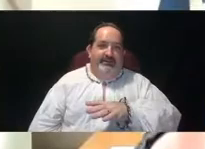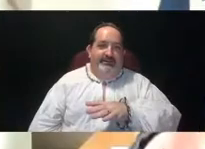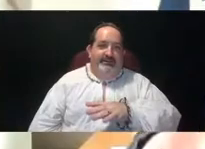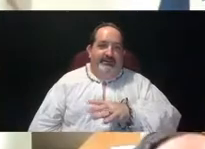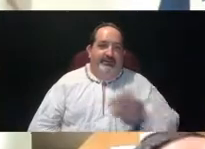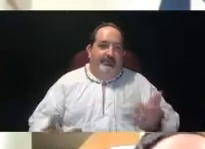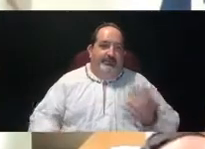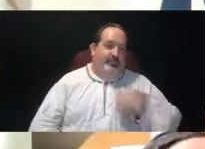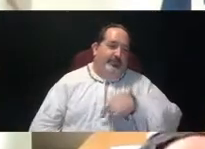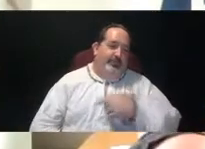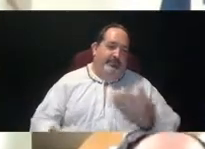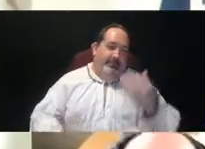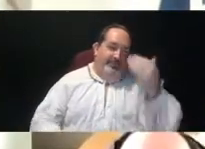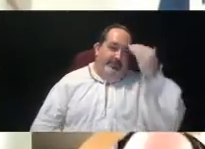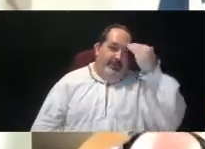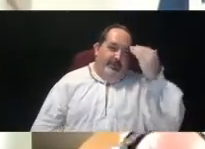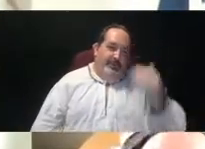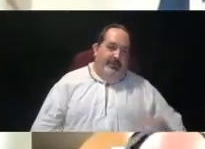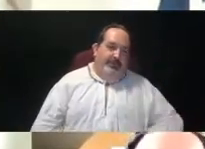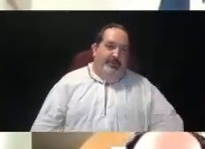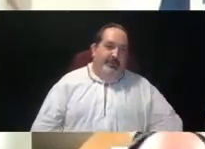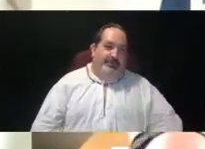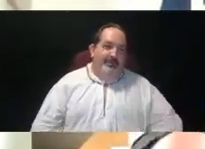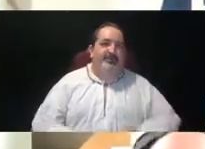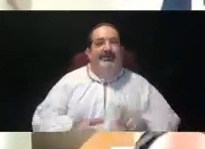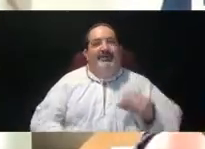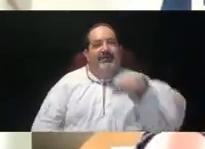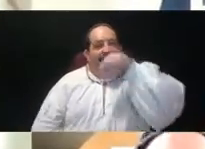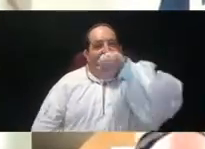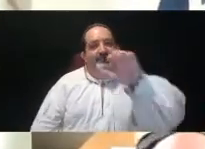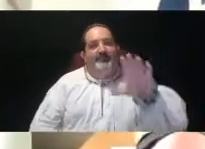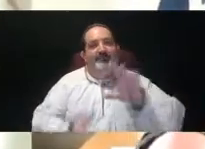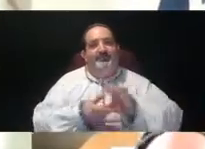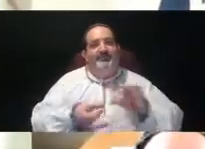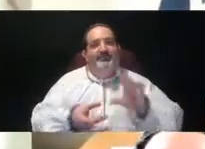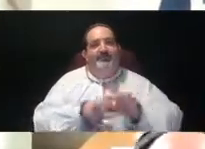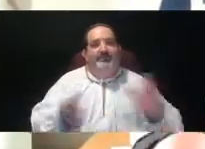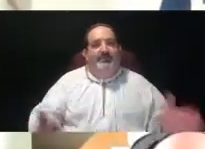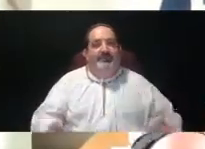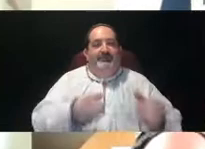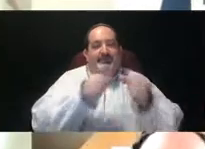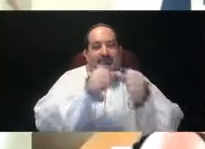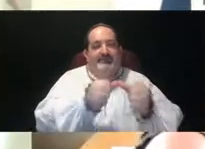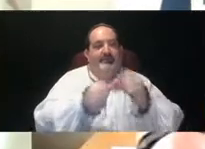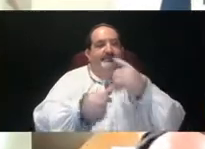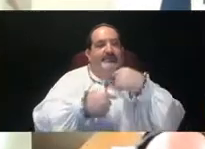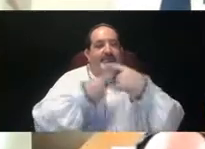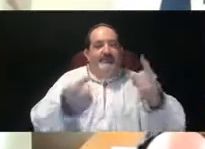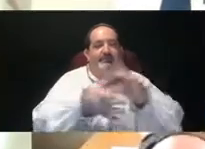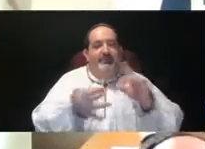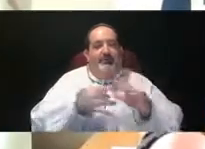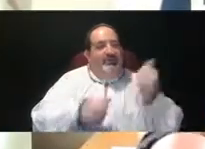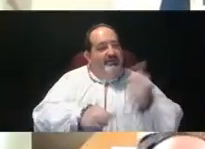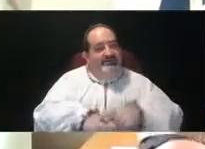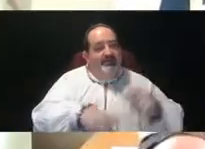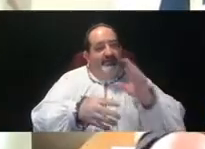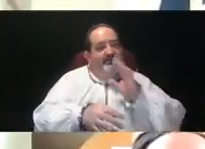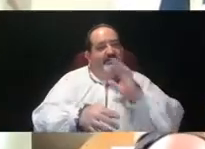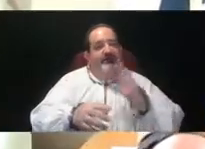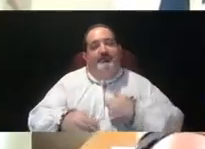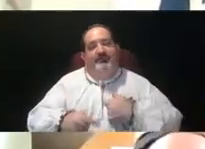like. But I love your stories, and I really encourage you to keep doing them. They make me smile every time. Thank